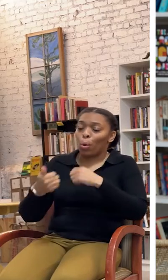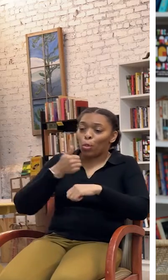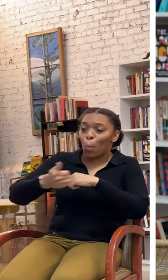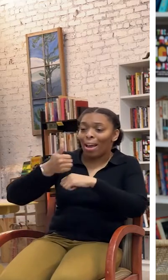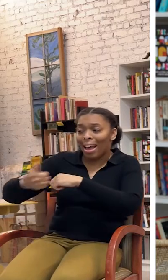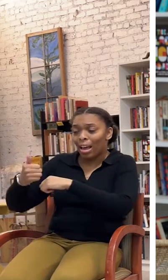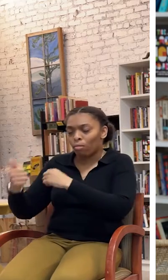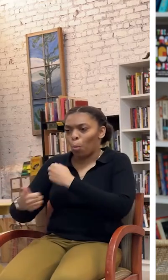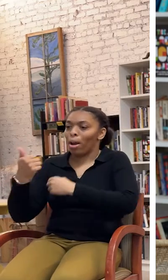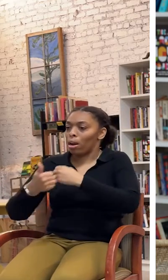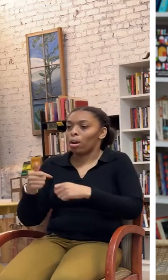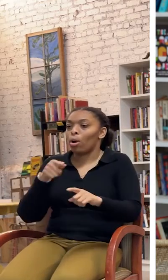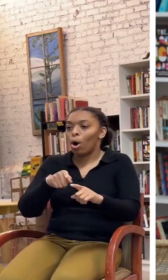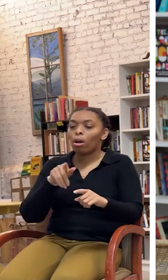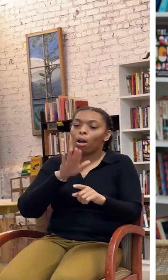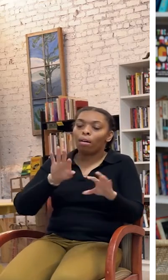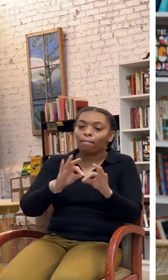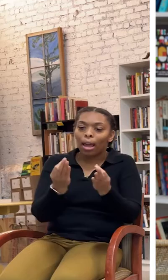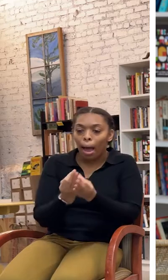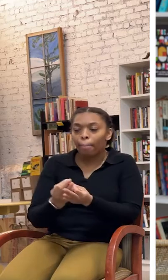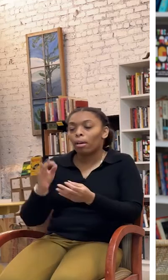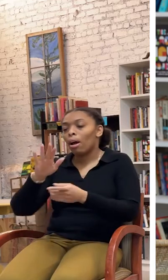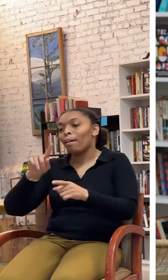her family, to the people around her that she